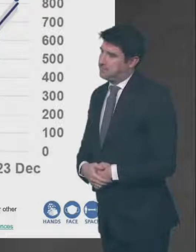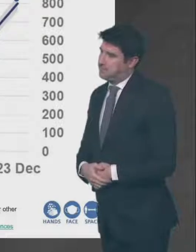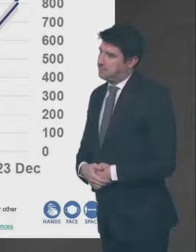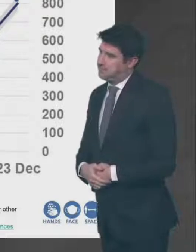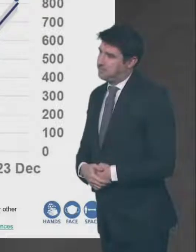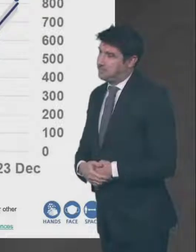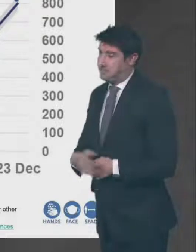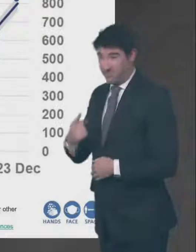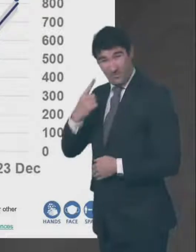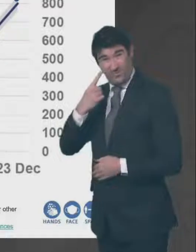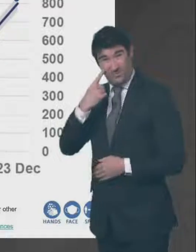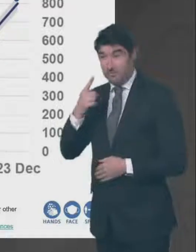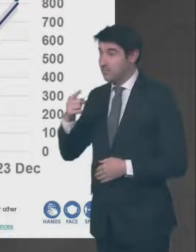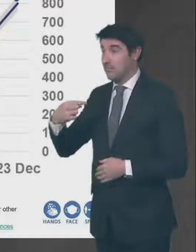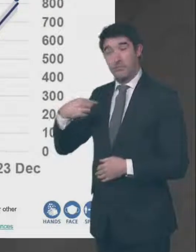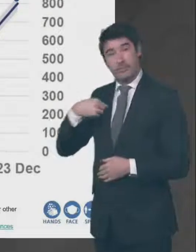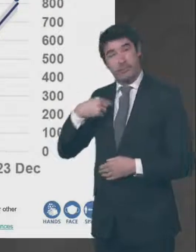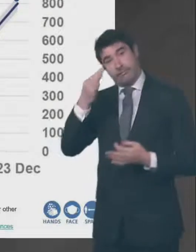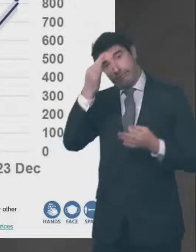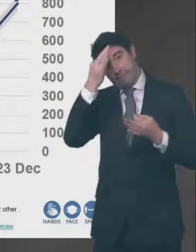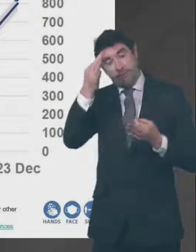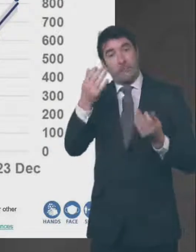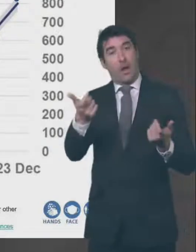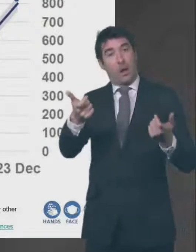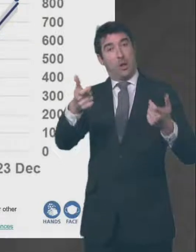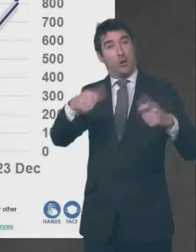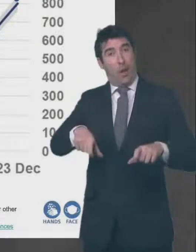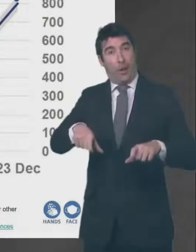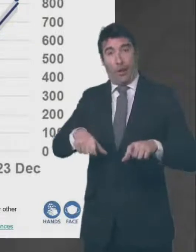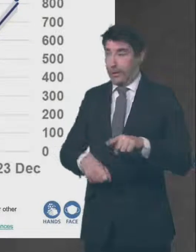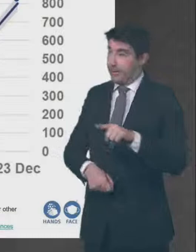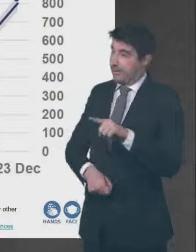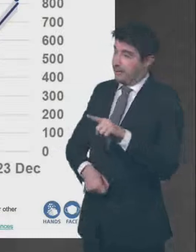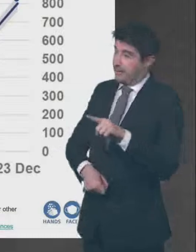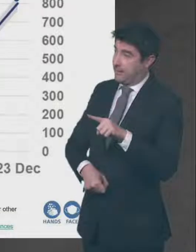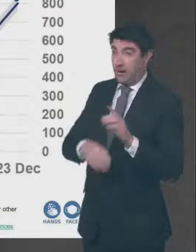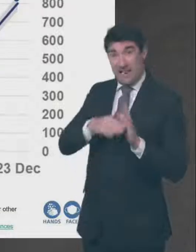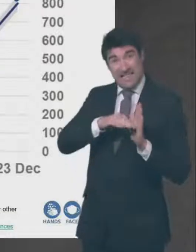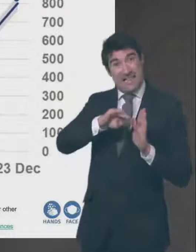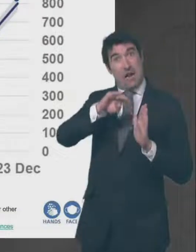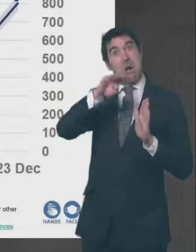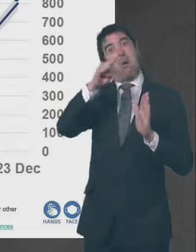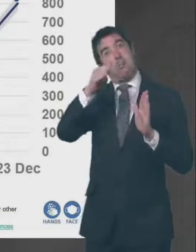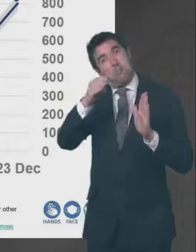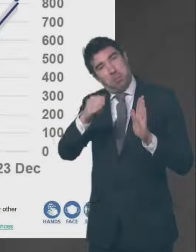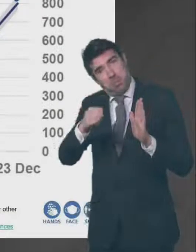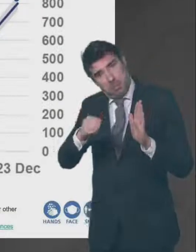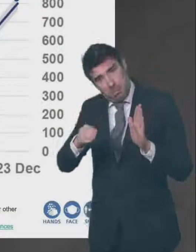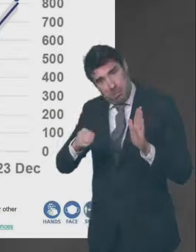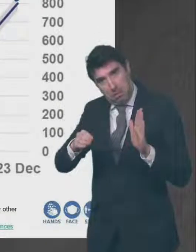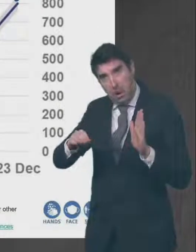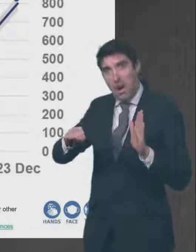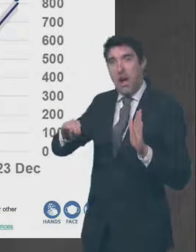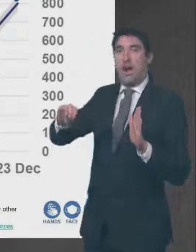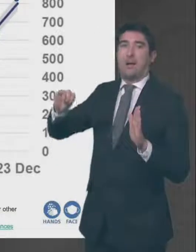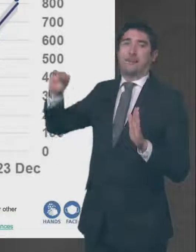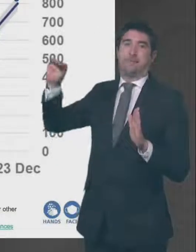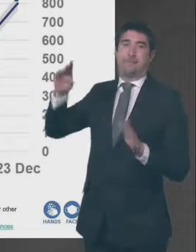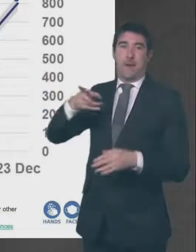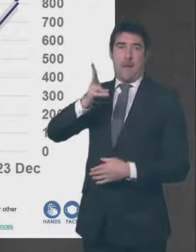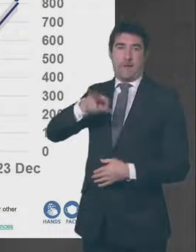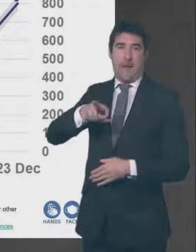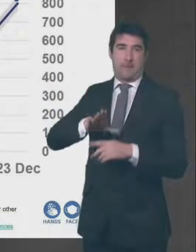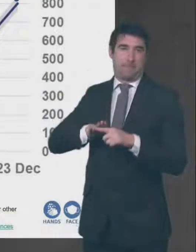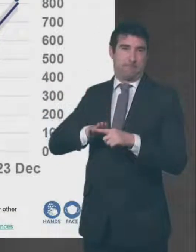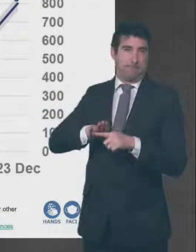the period between 6th November and 5th December, but then unfortunately you can see the sharp takeoff